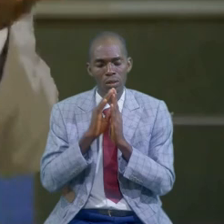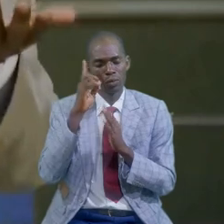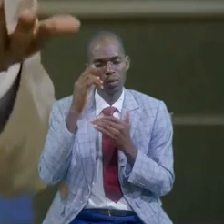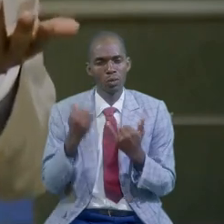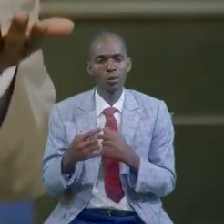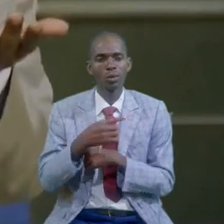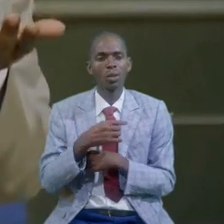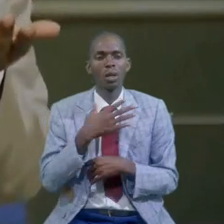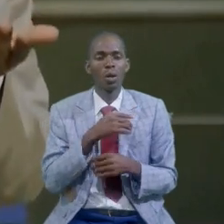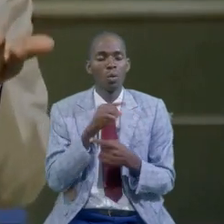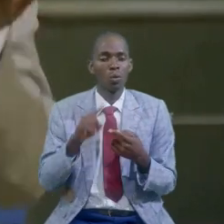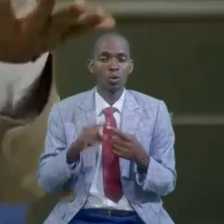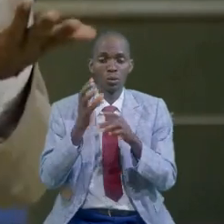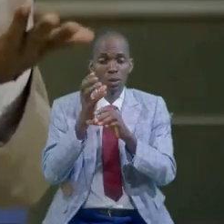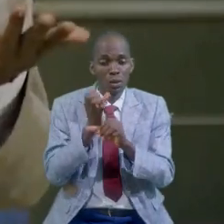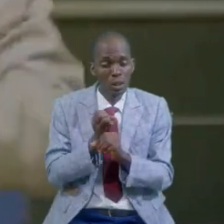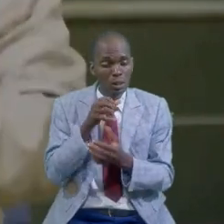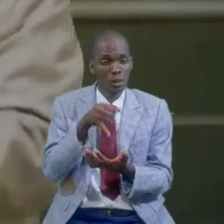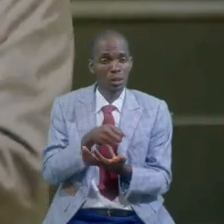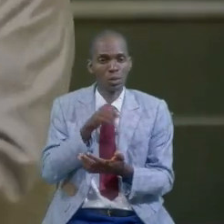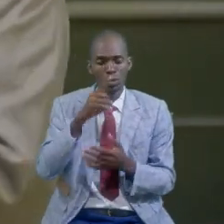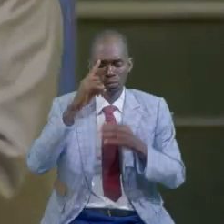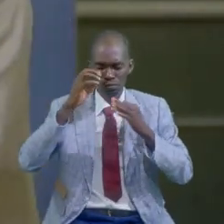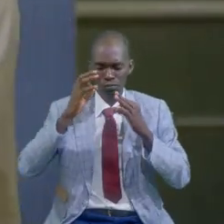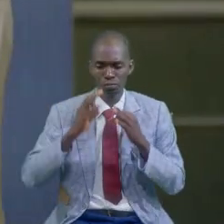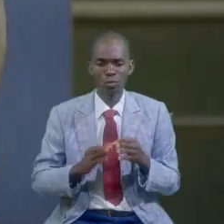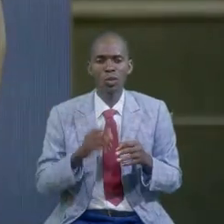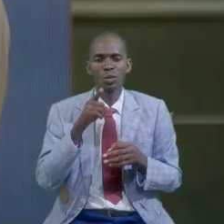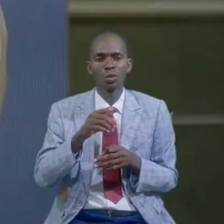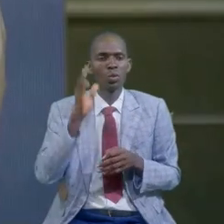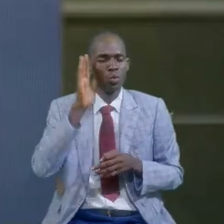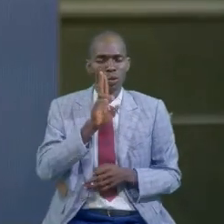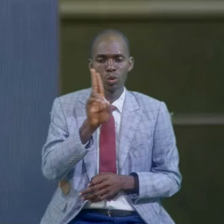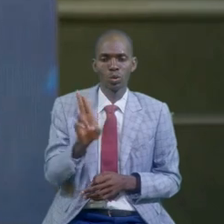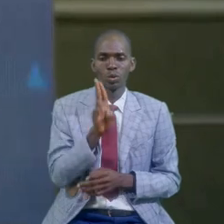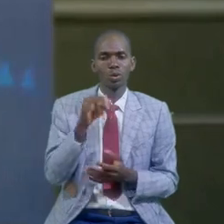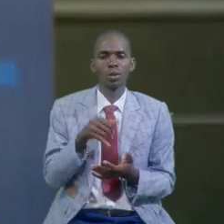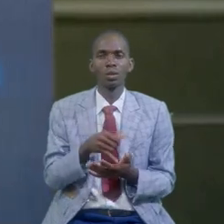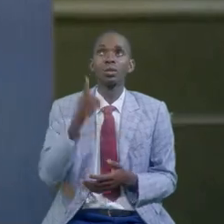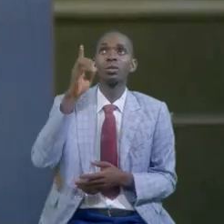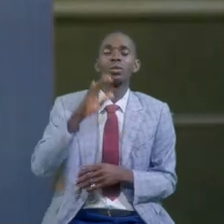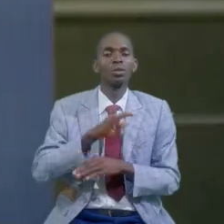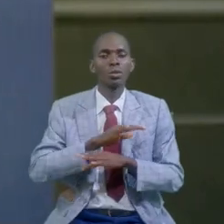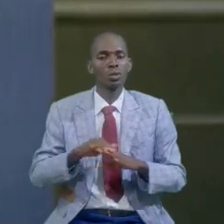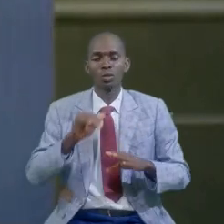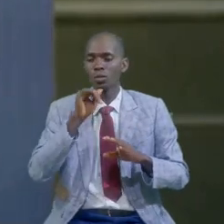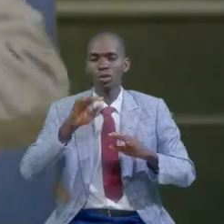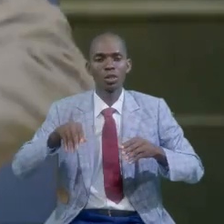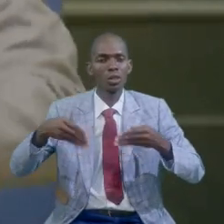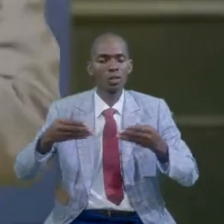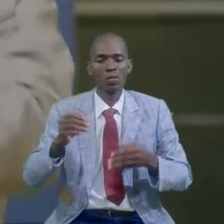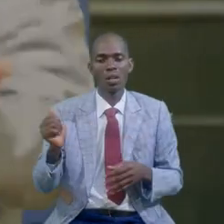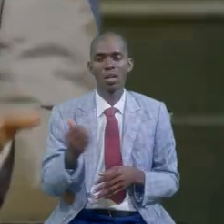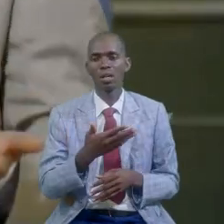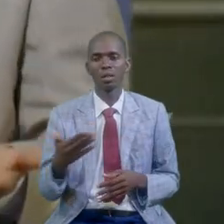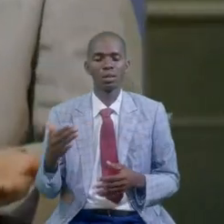when you get it, you make up your mind, you are going to use it. God doesn't give anything you don't